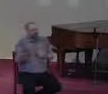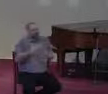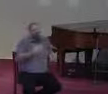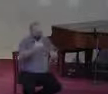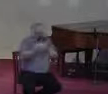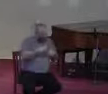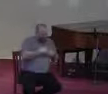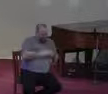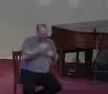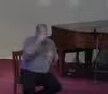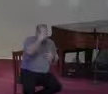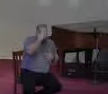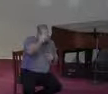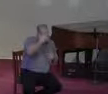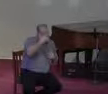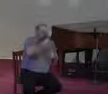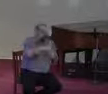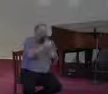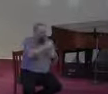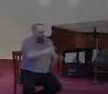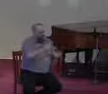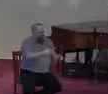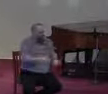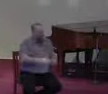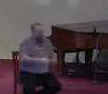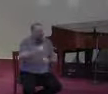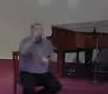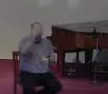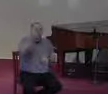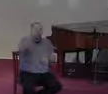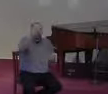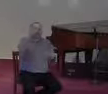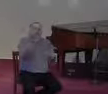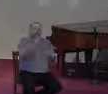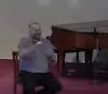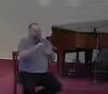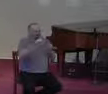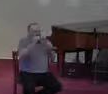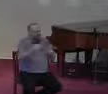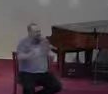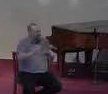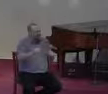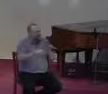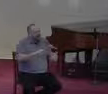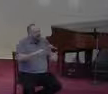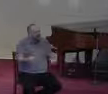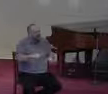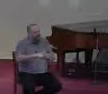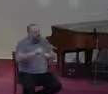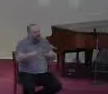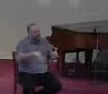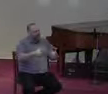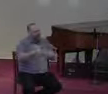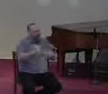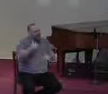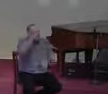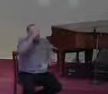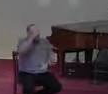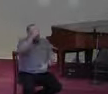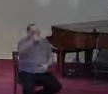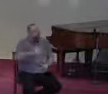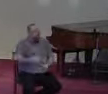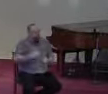or grief to anyone. God's will is that none should perish, but all should have eternal